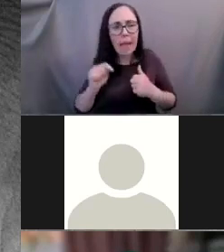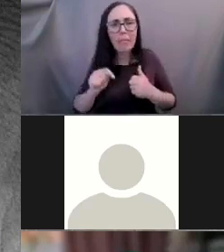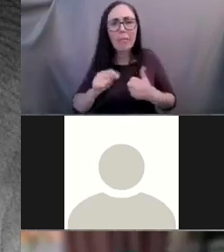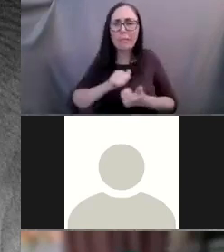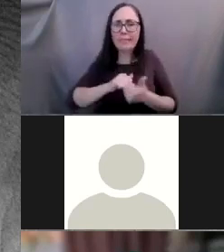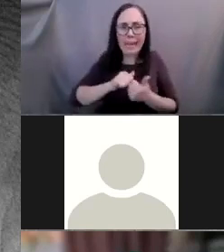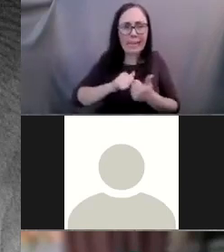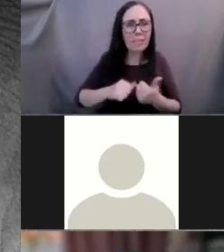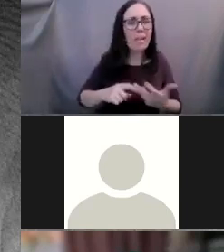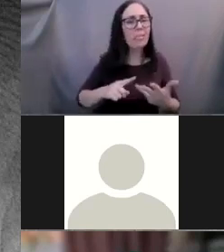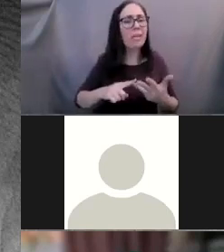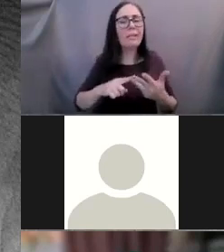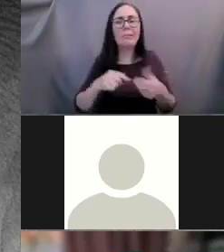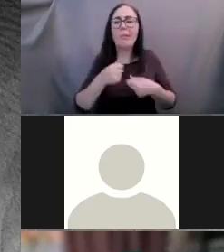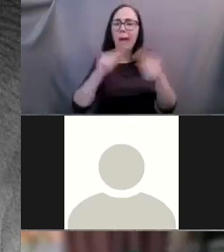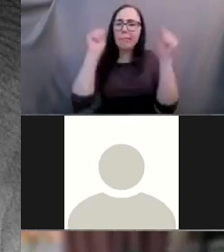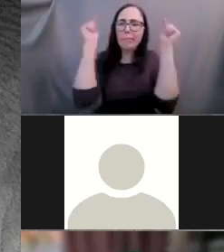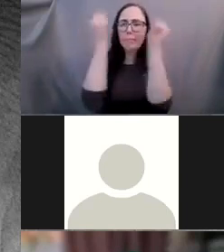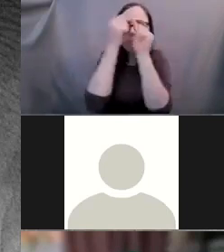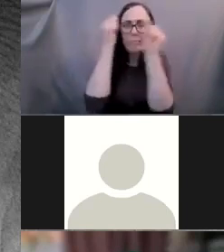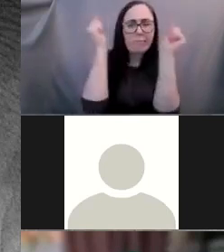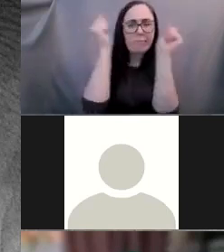eating disorders,